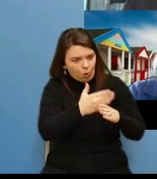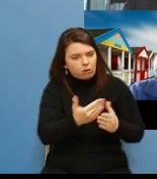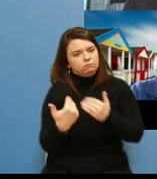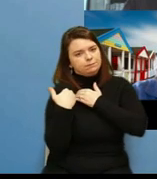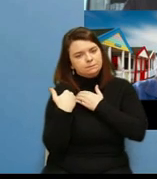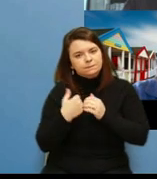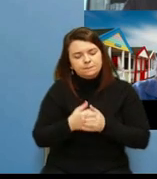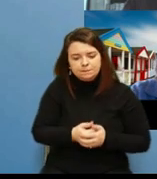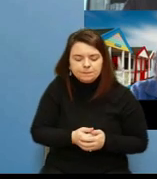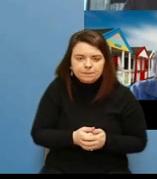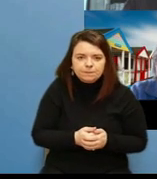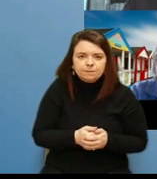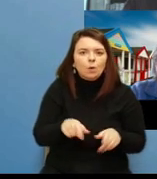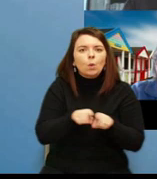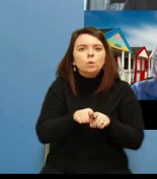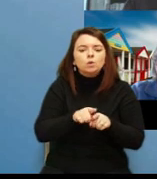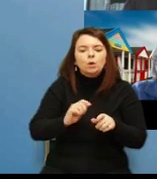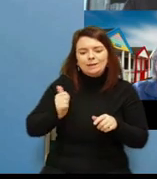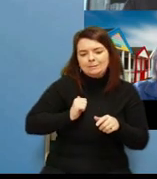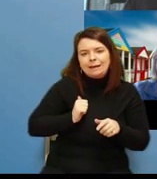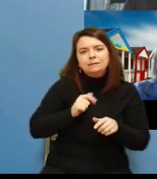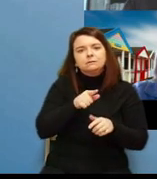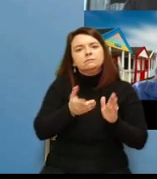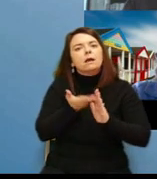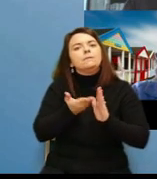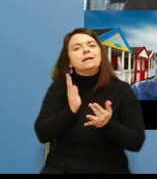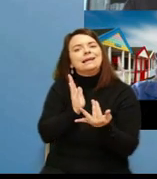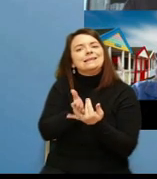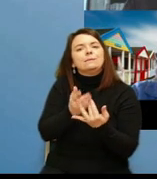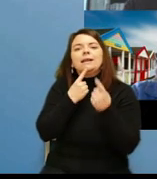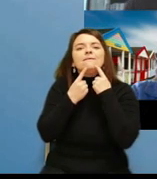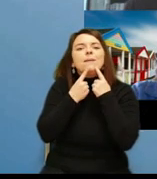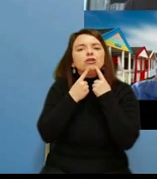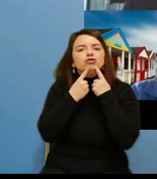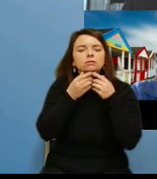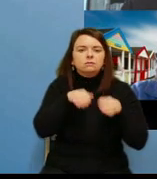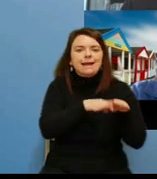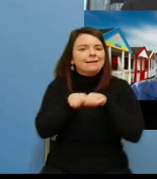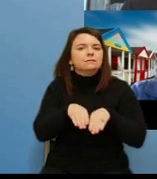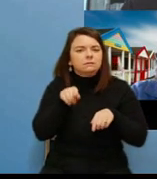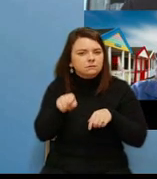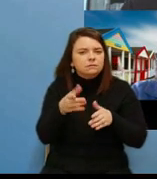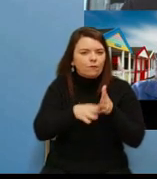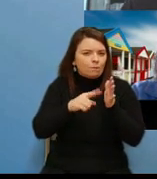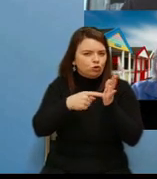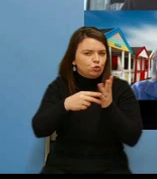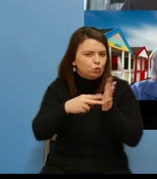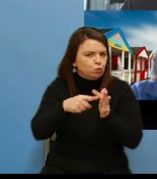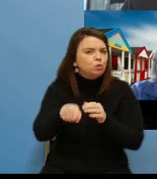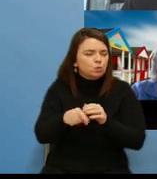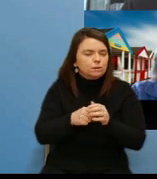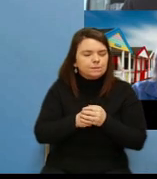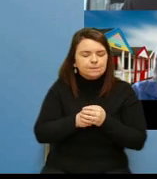that work once the report is published. And we're also expecting some updates to the Accessible Information Standard